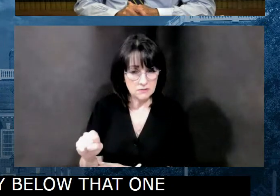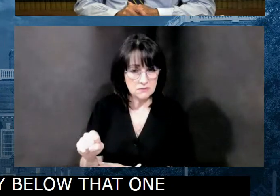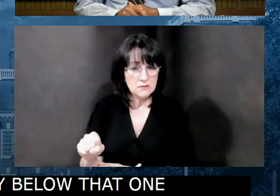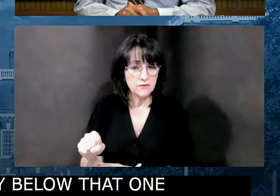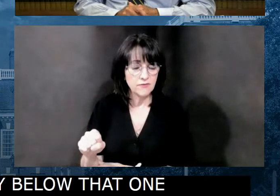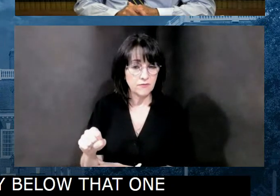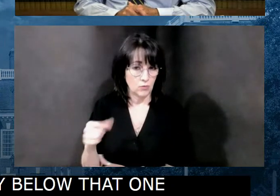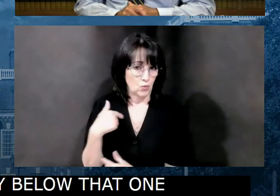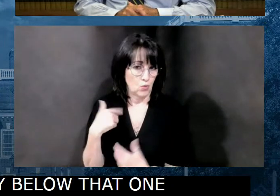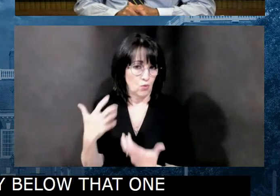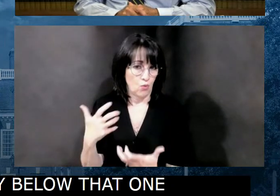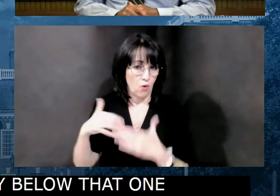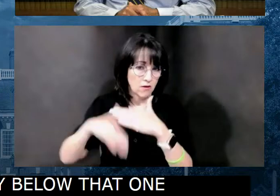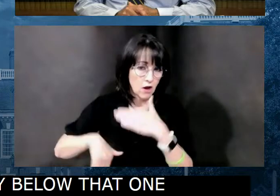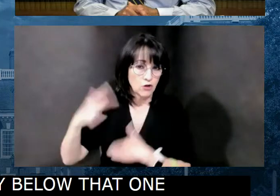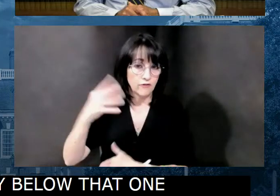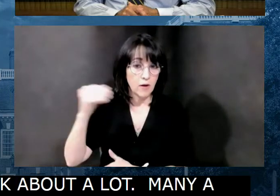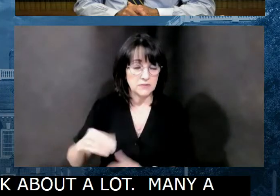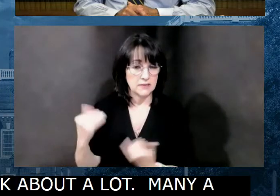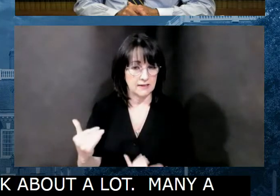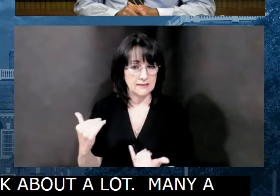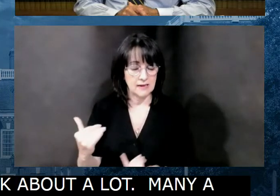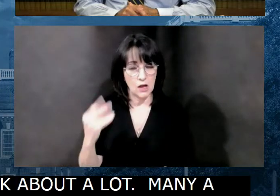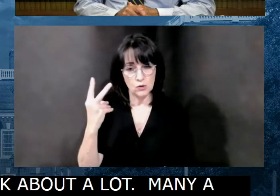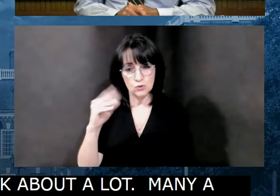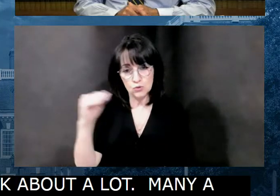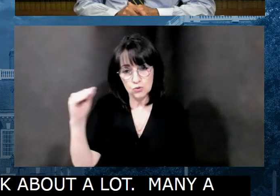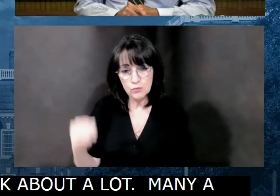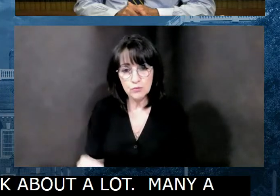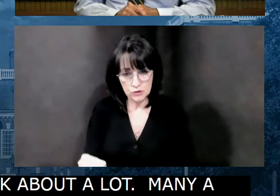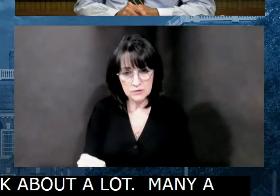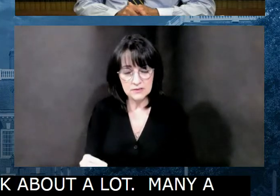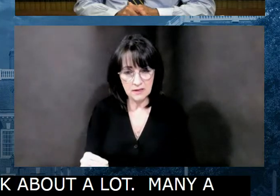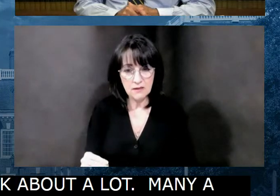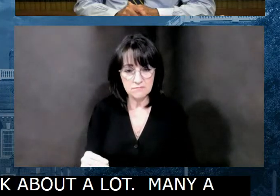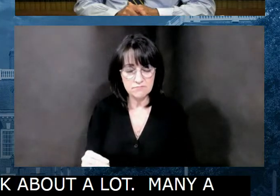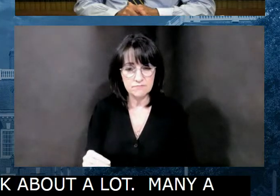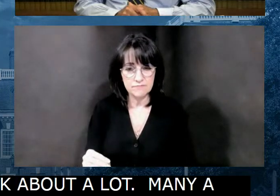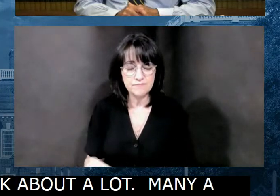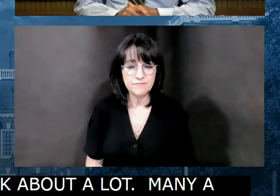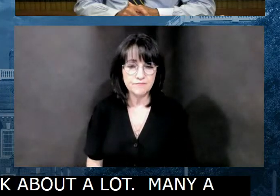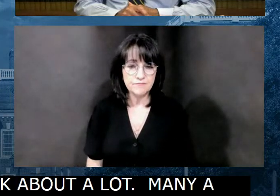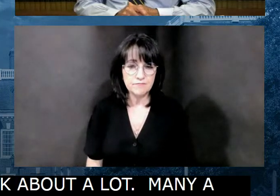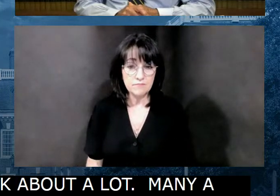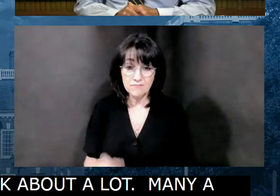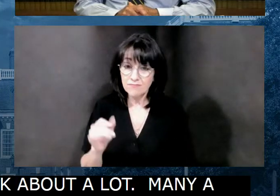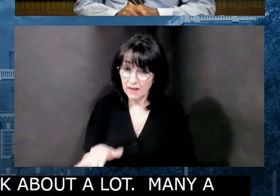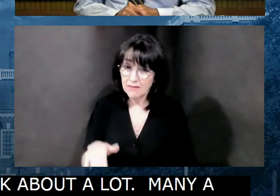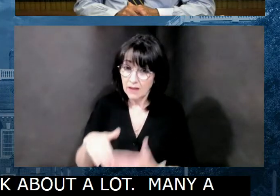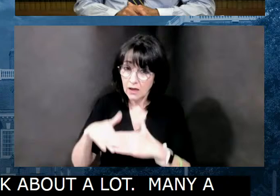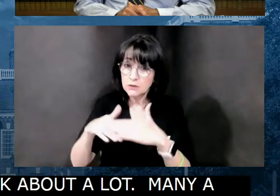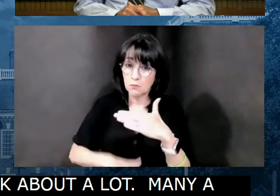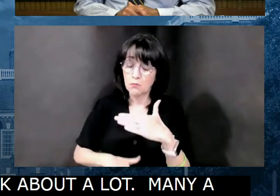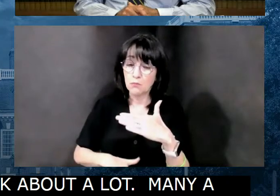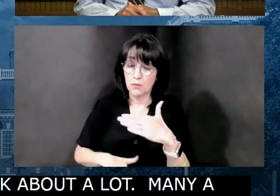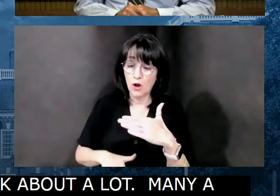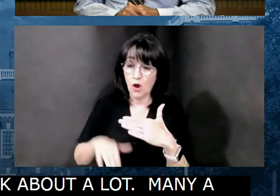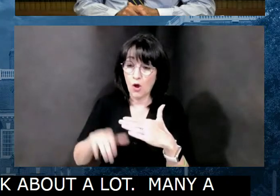under 2% overall on the 7 days, 2.2%, significantly below